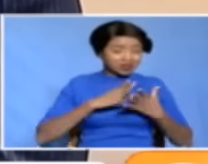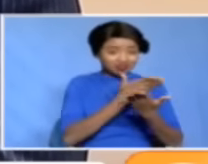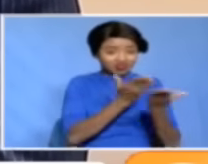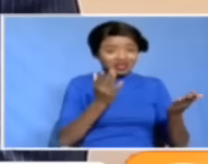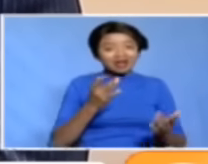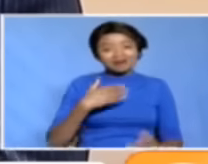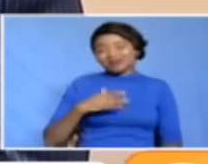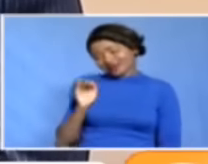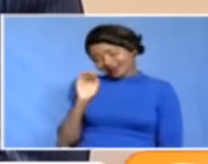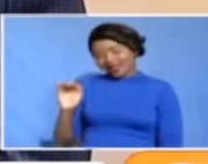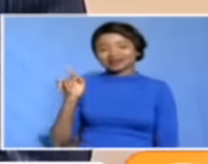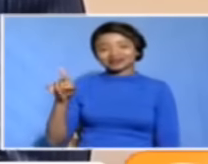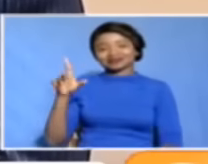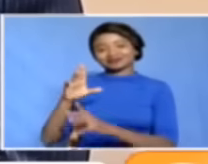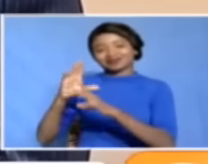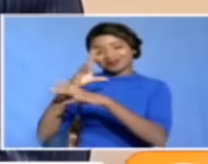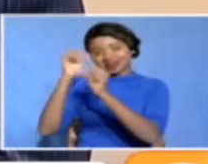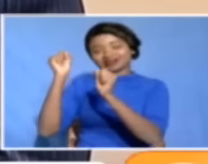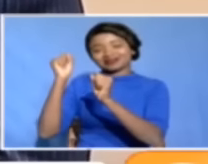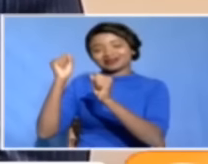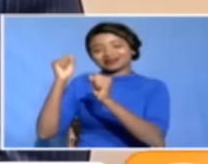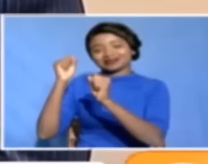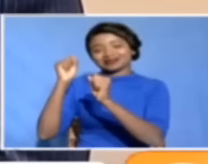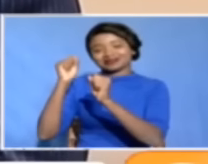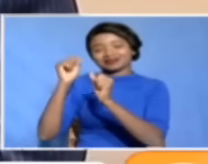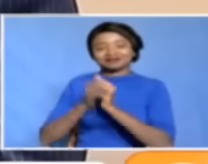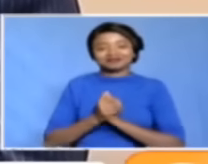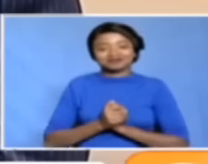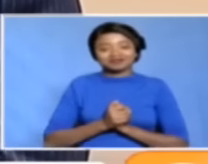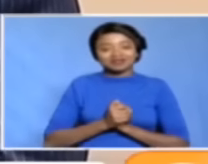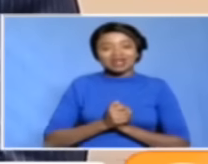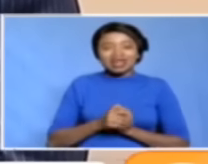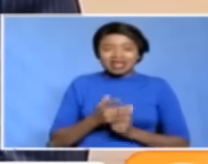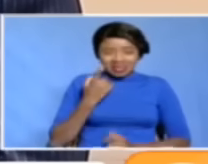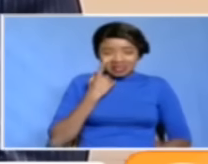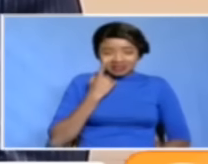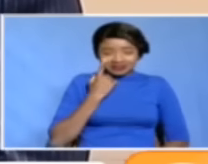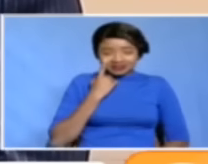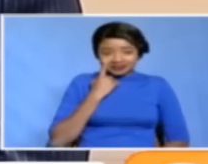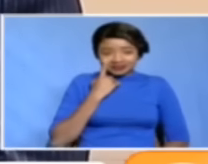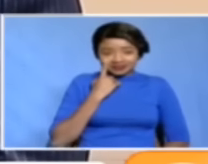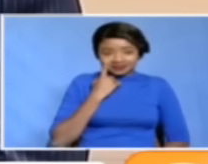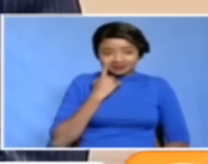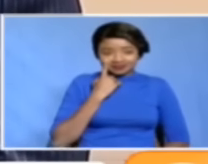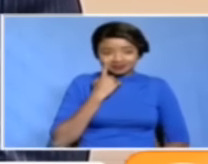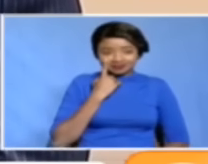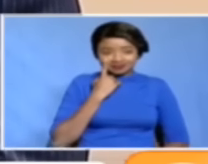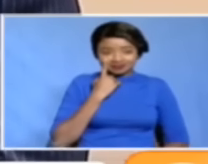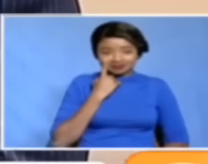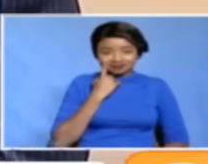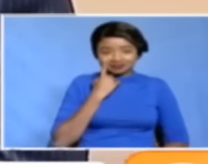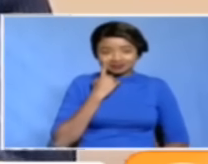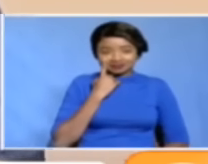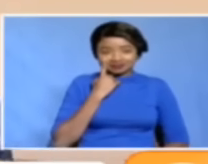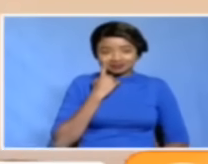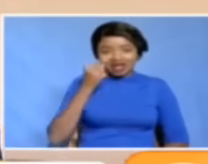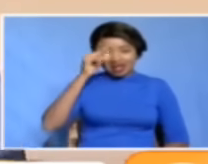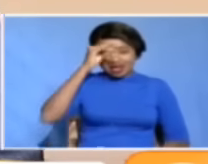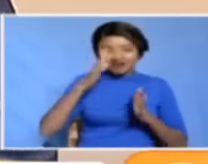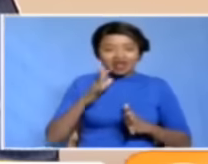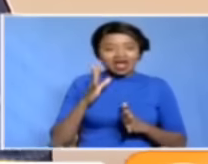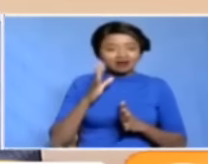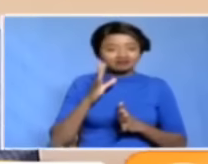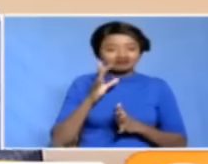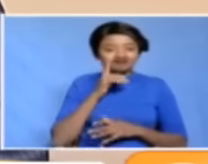I first check with them. So Honorable Junet, and you know, I saw Honorable Governor of Mombasa saying, I will not wait